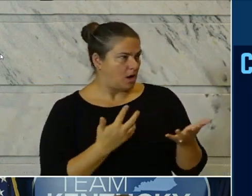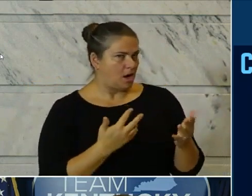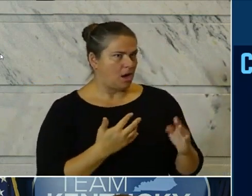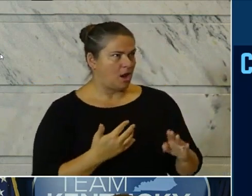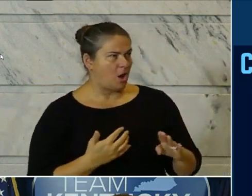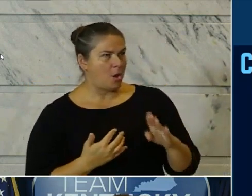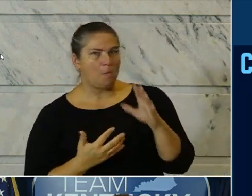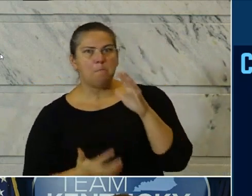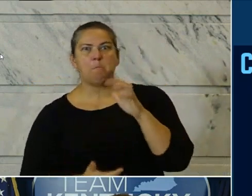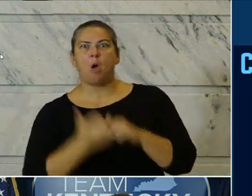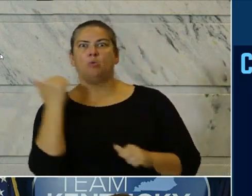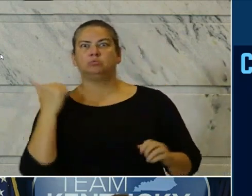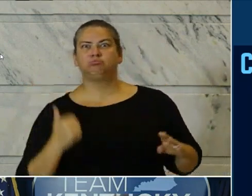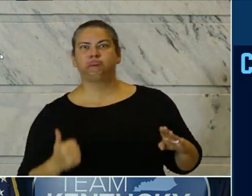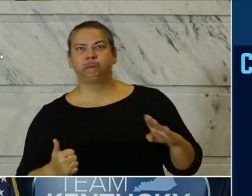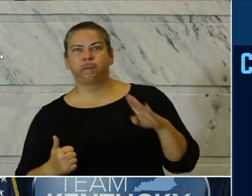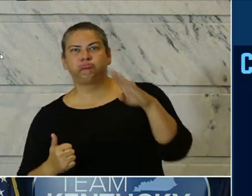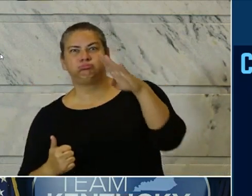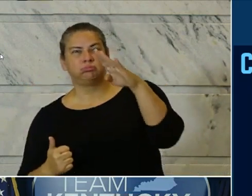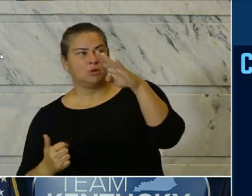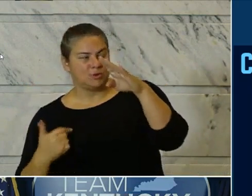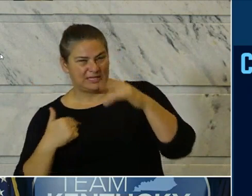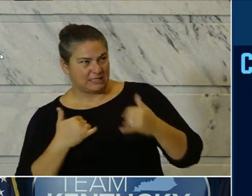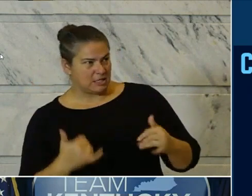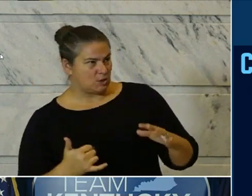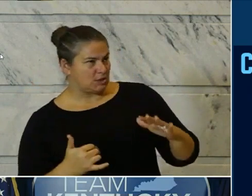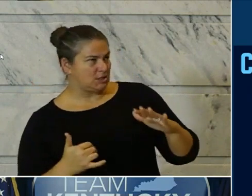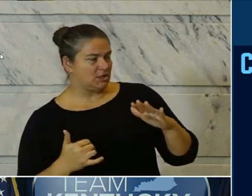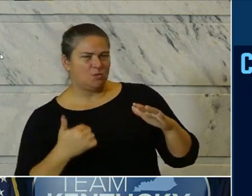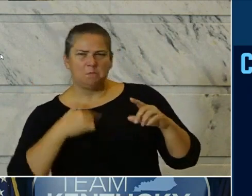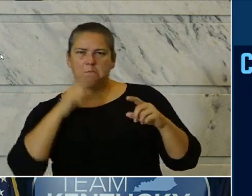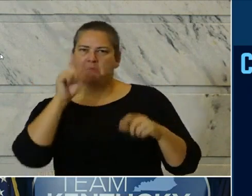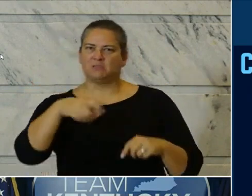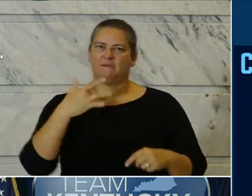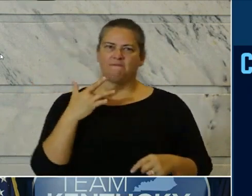We've got to have urgency. We've all got to believe that